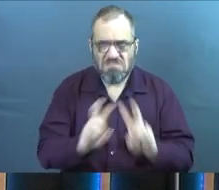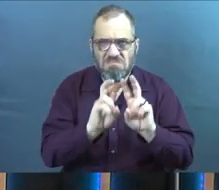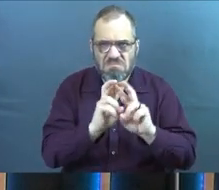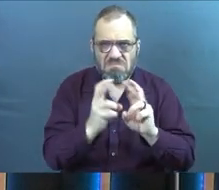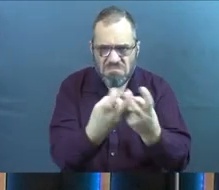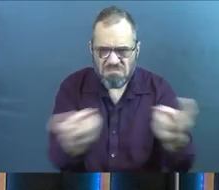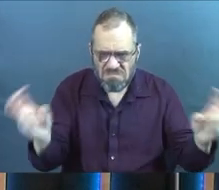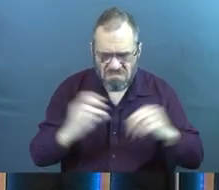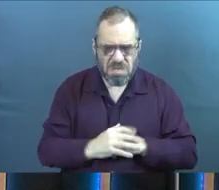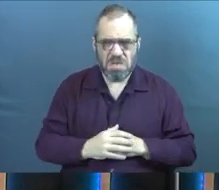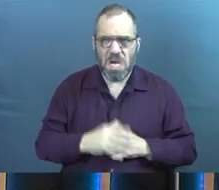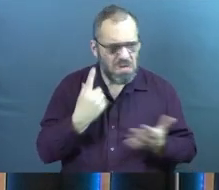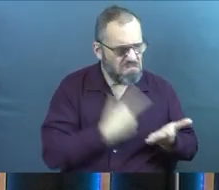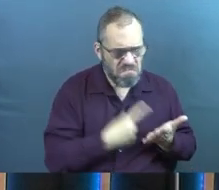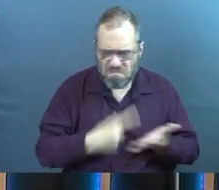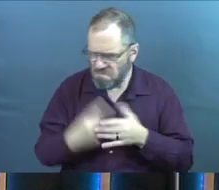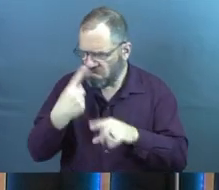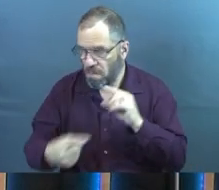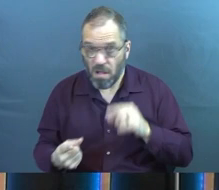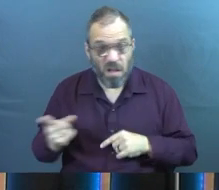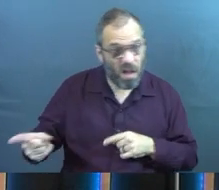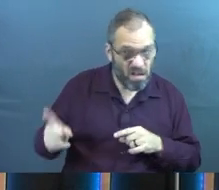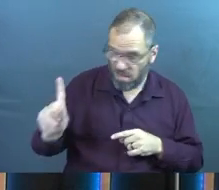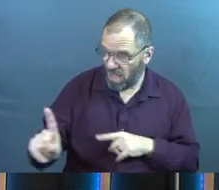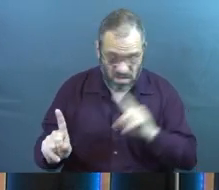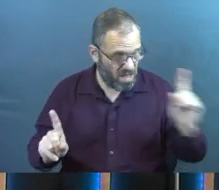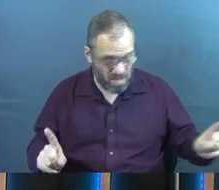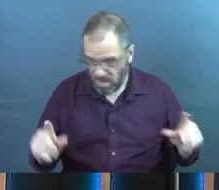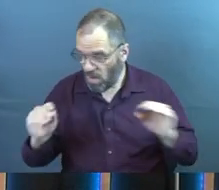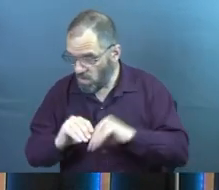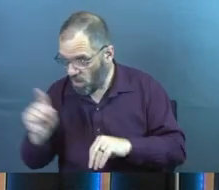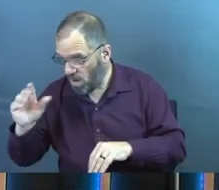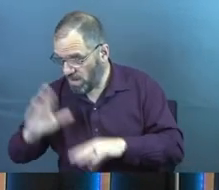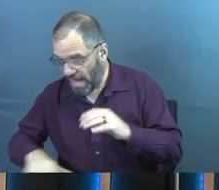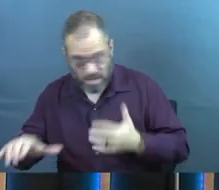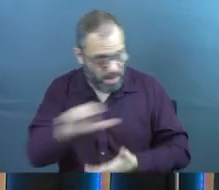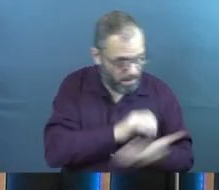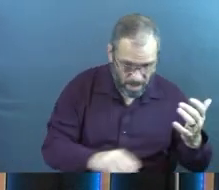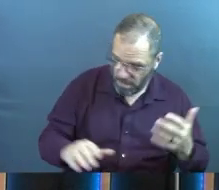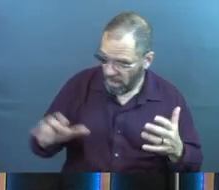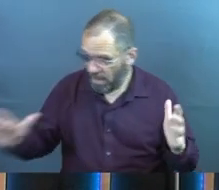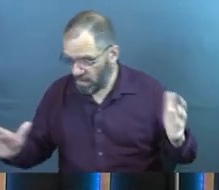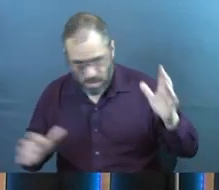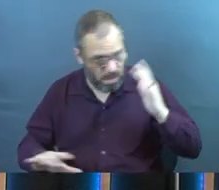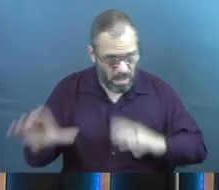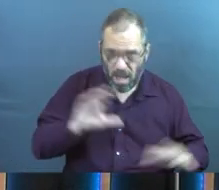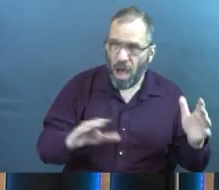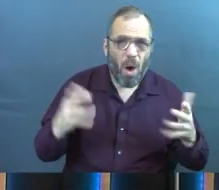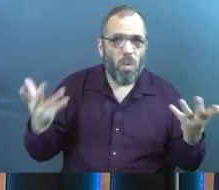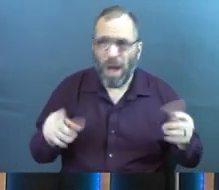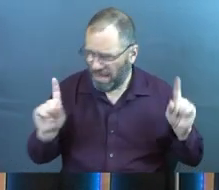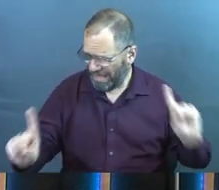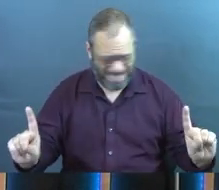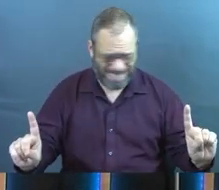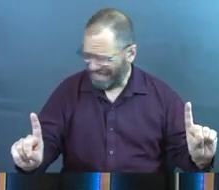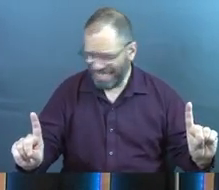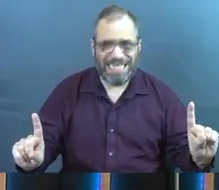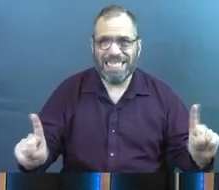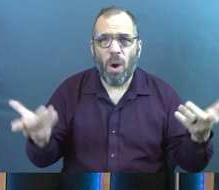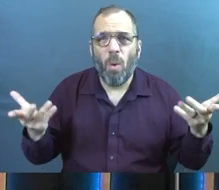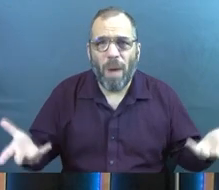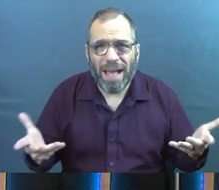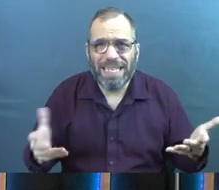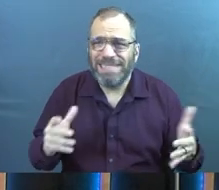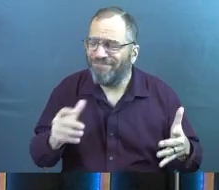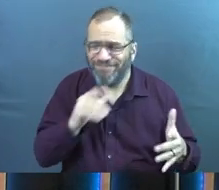right? There's no chance. So there was disagreements. I'm like, is he one or the other? Is he more of one? Is he a mixture? Is he the latte? It's like, what is he exactly?